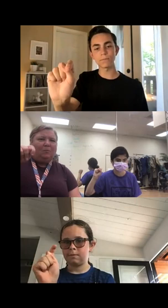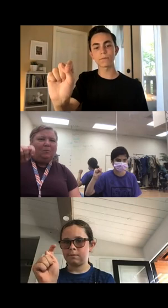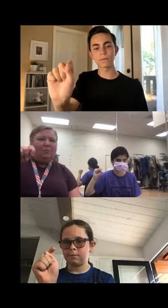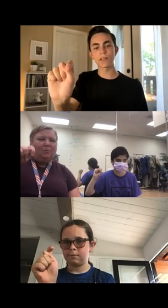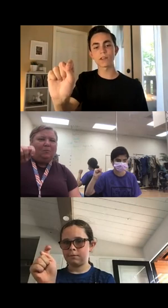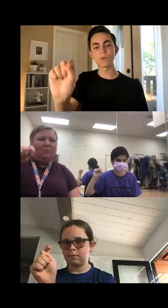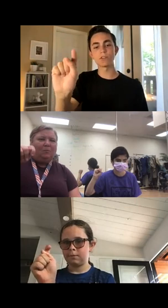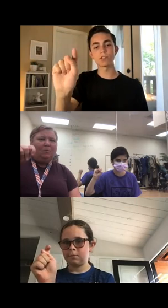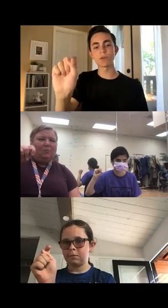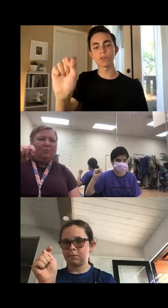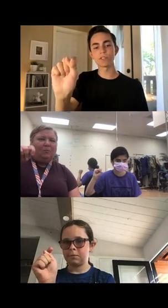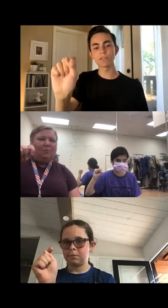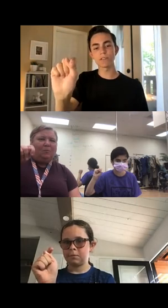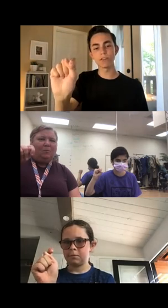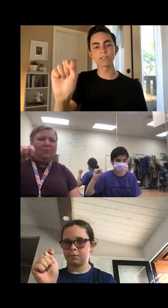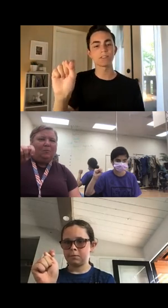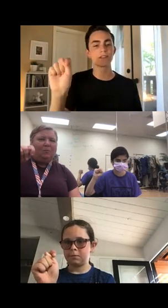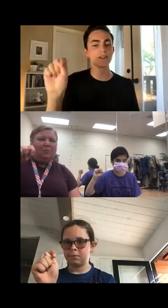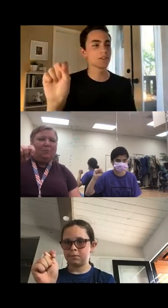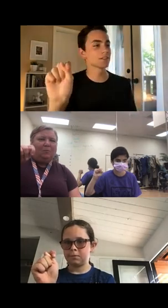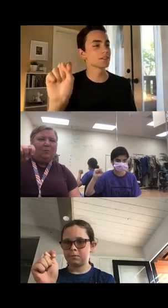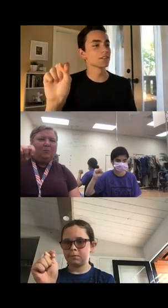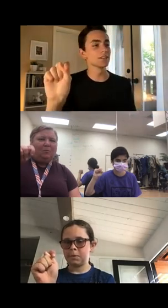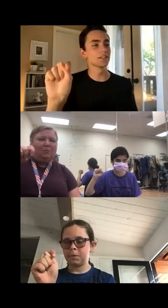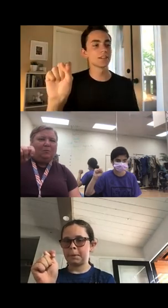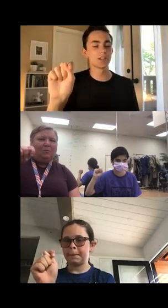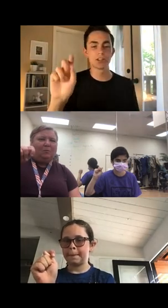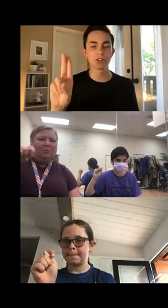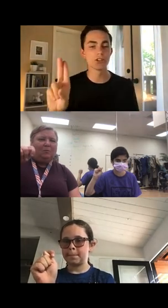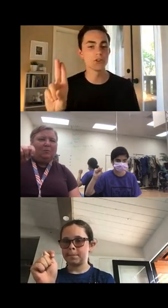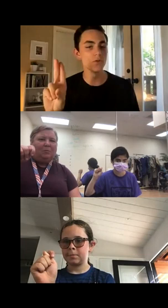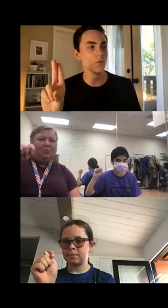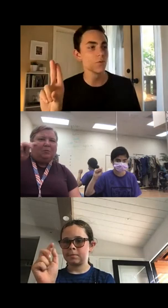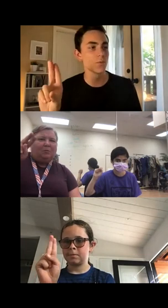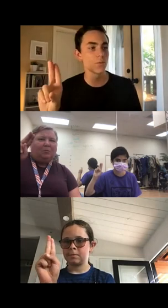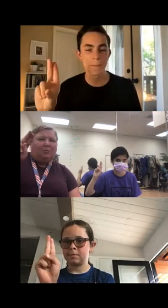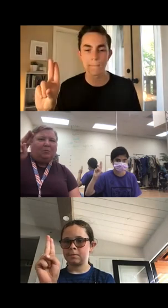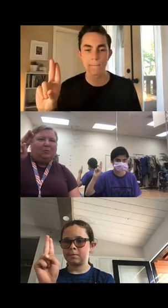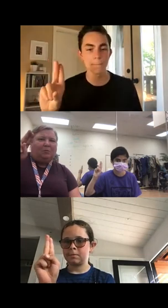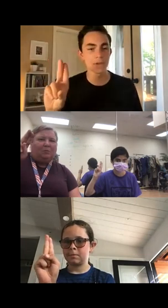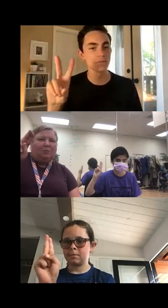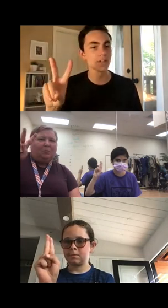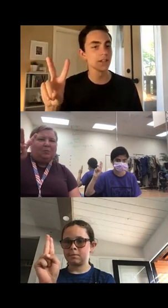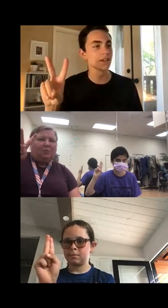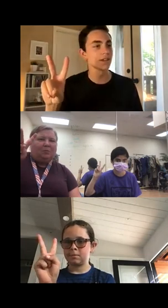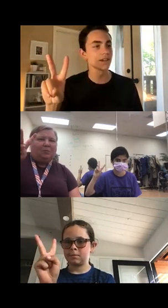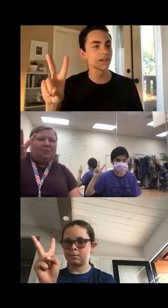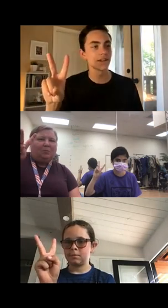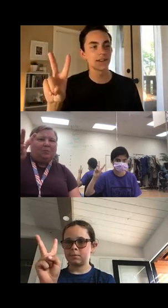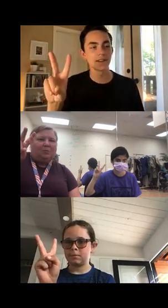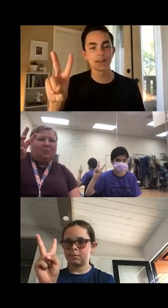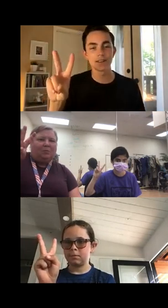And then Quinn, just lower your index finger. There you go. T, U, V,